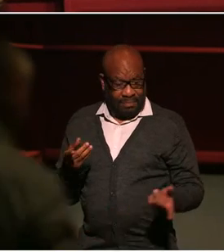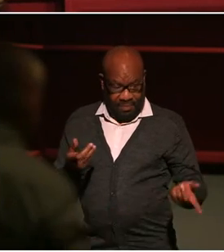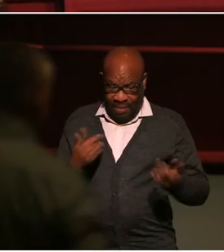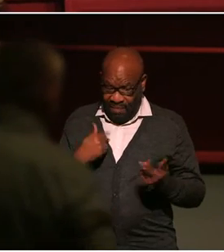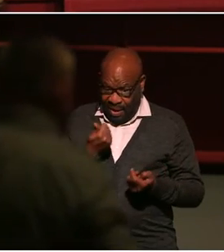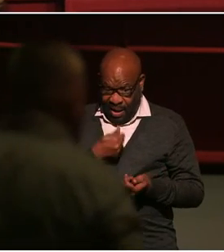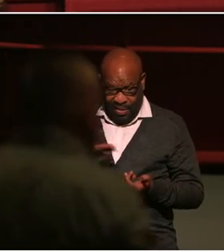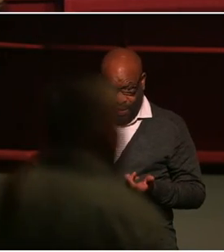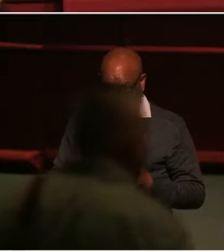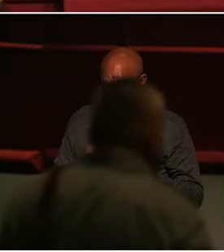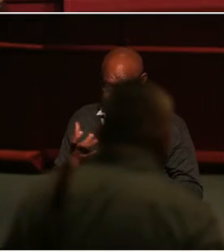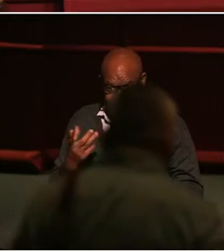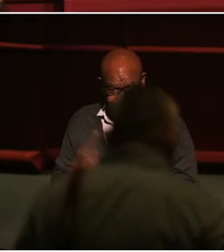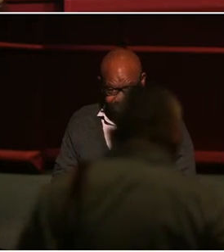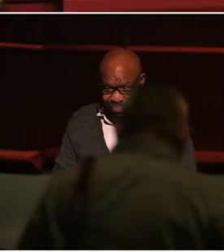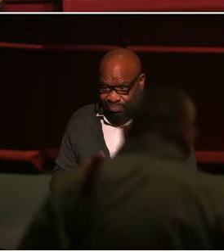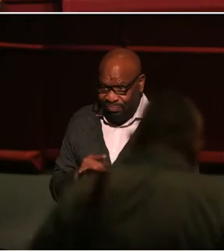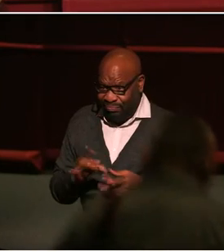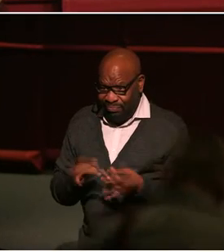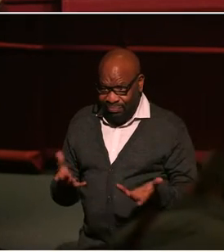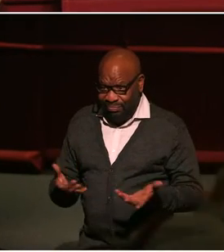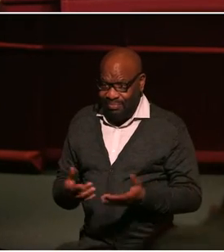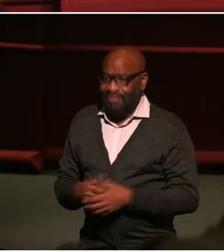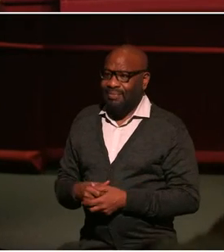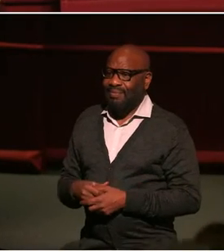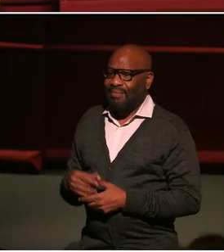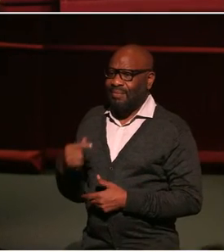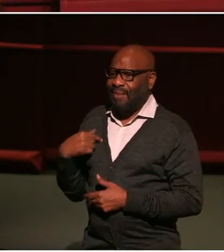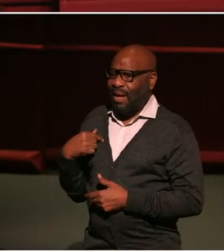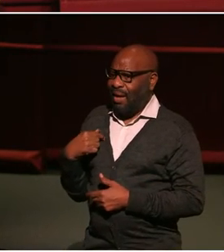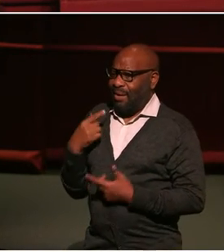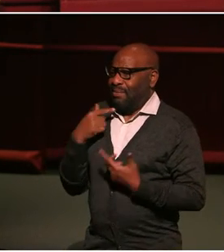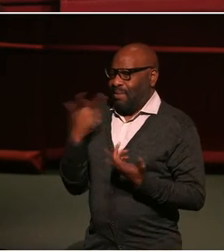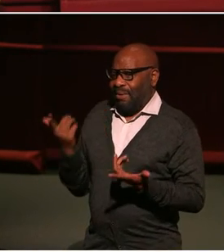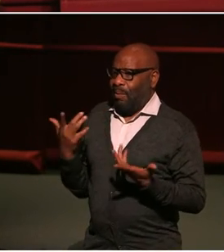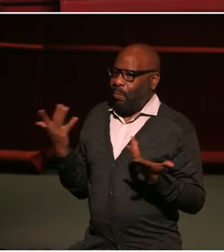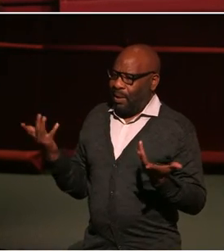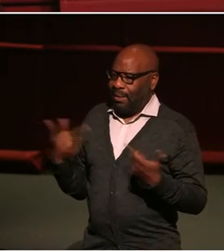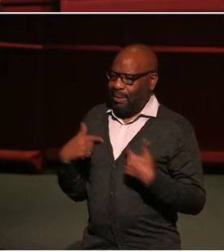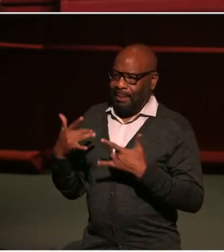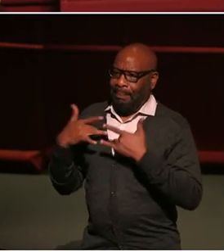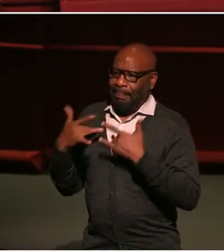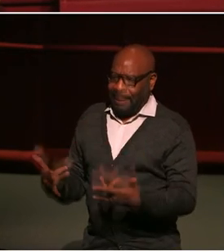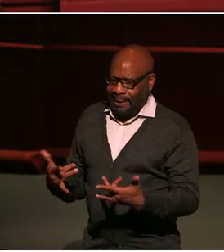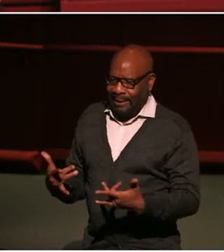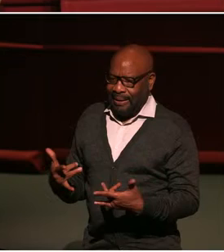And I said, "Well, I usually just wear jeans and a t-shirt."